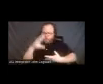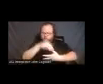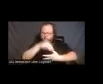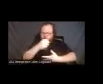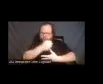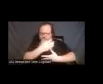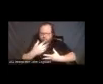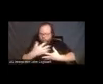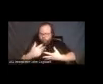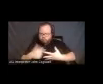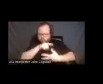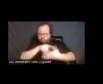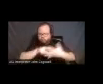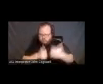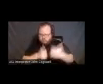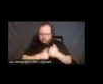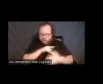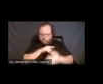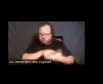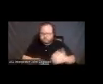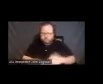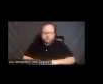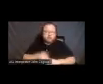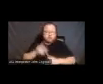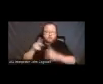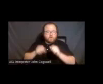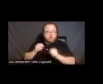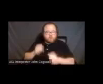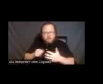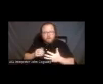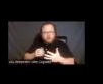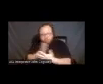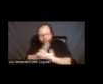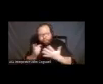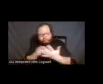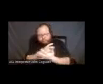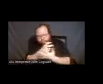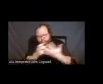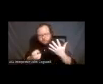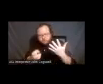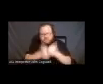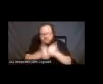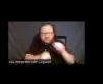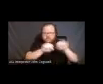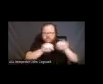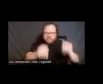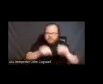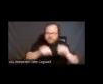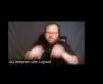in Riverside. Folks can walk between component education stations and